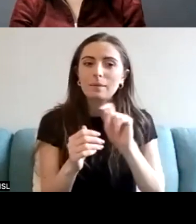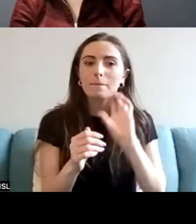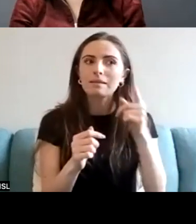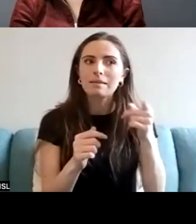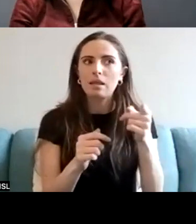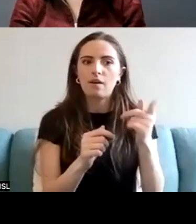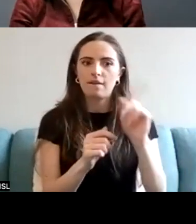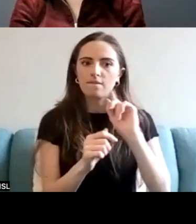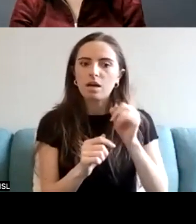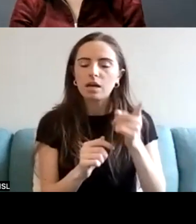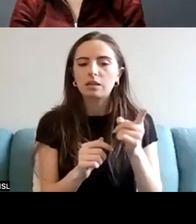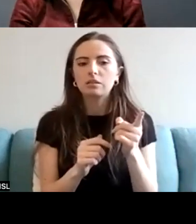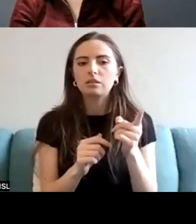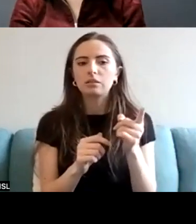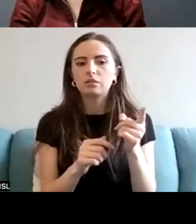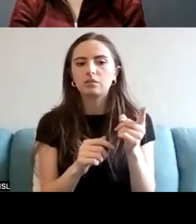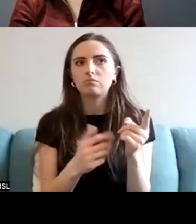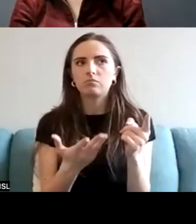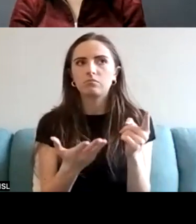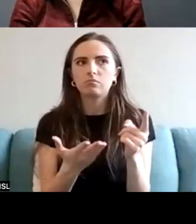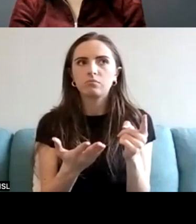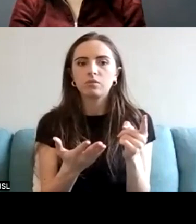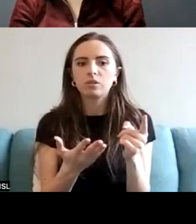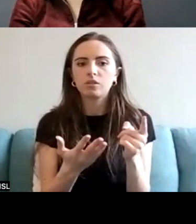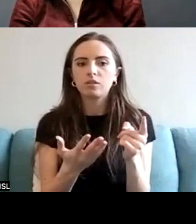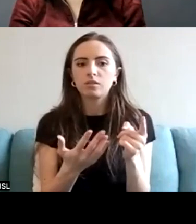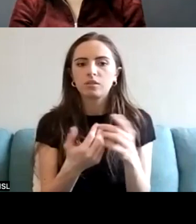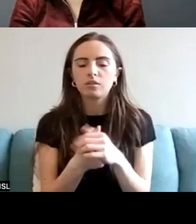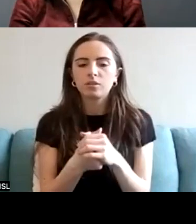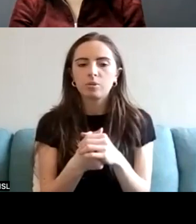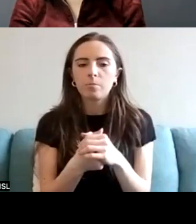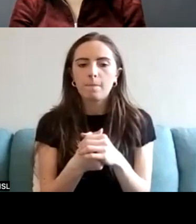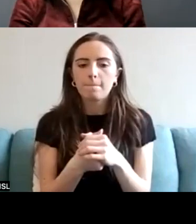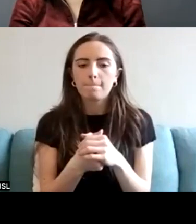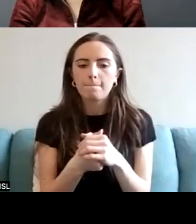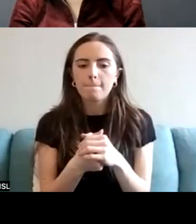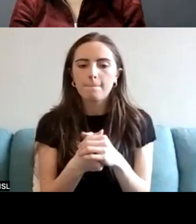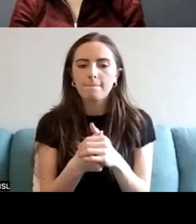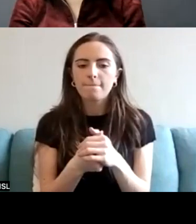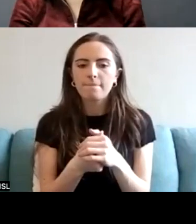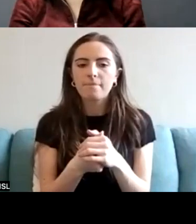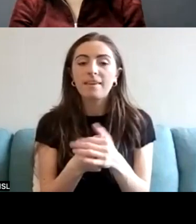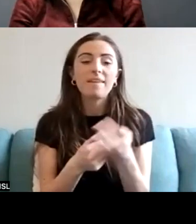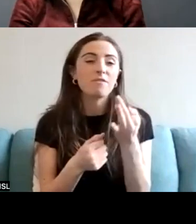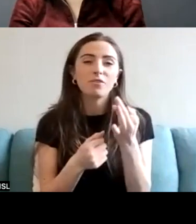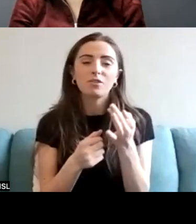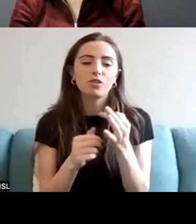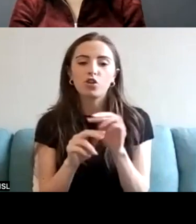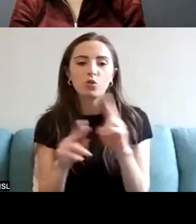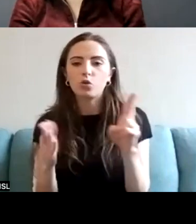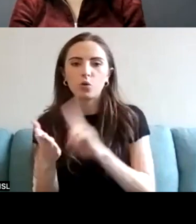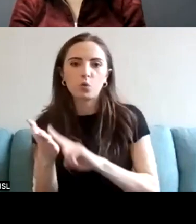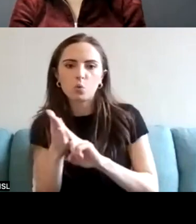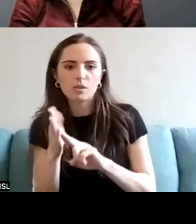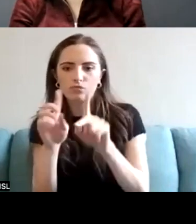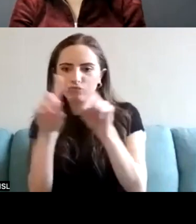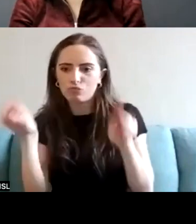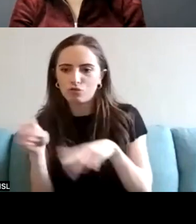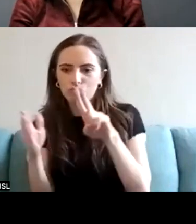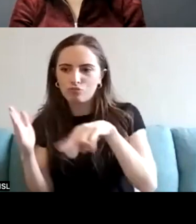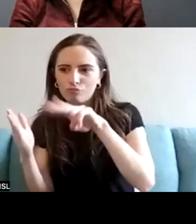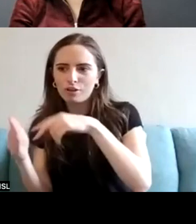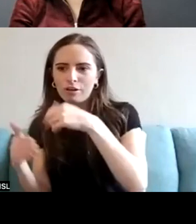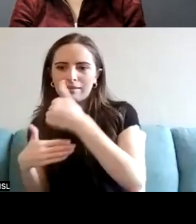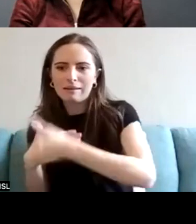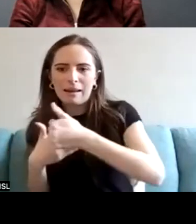advice that is, you know, for an average someone just who isn't using a screen reader day to day, they mightn't